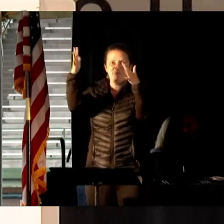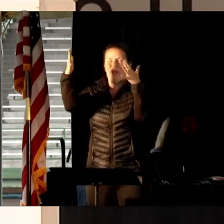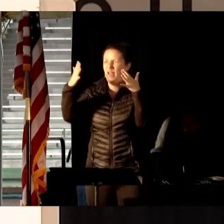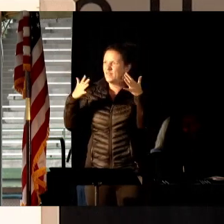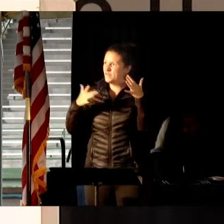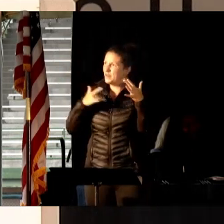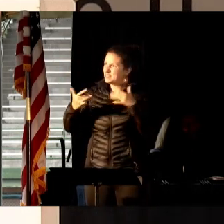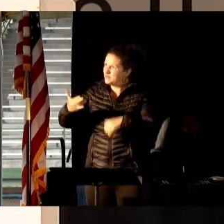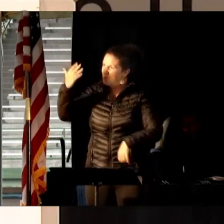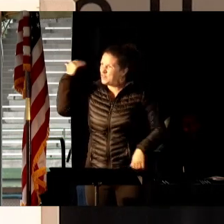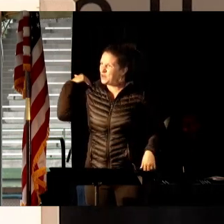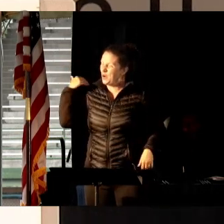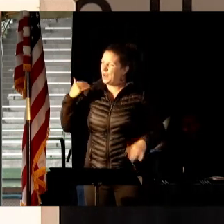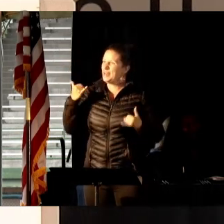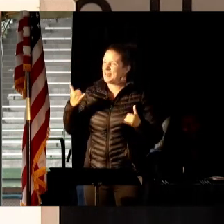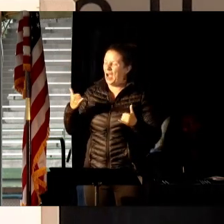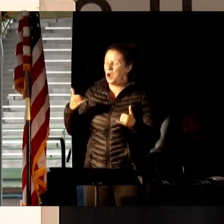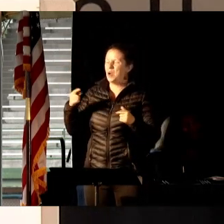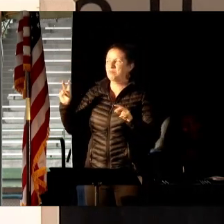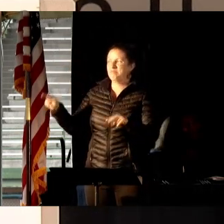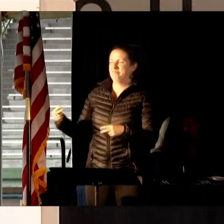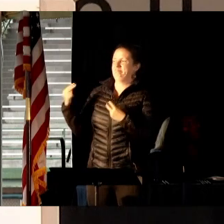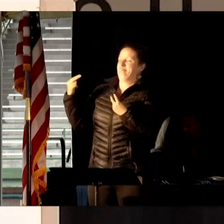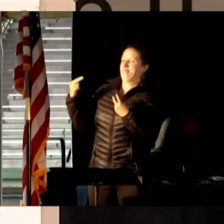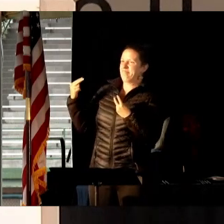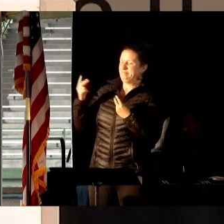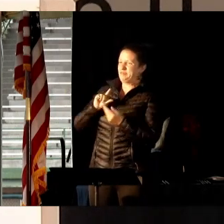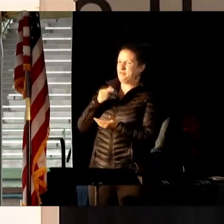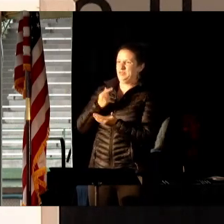you get to see me. I hope I make you proud.